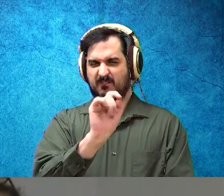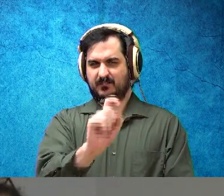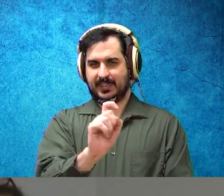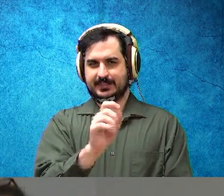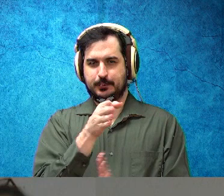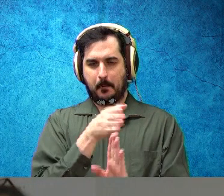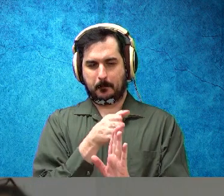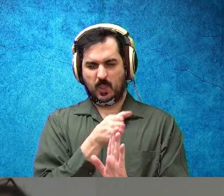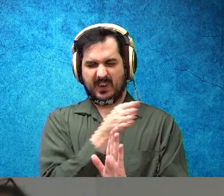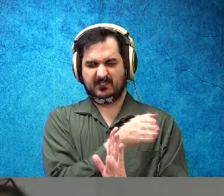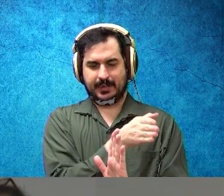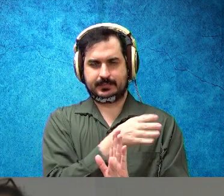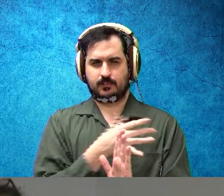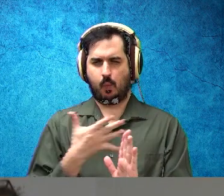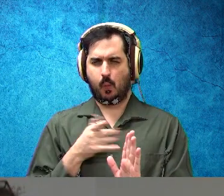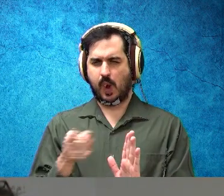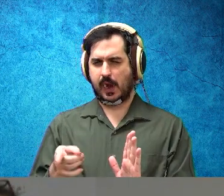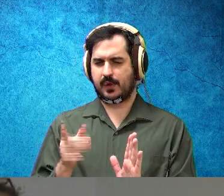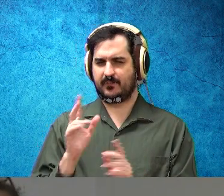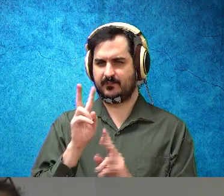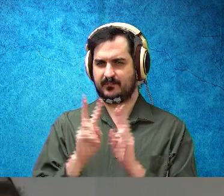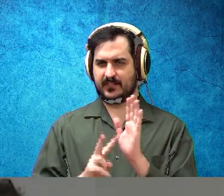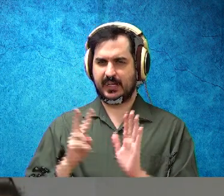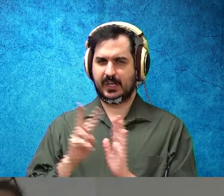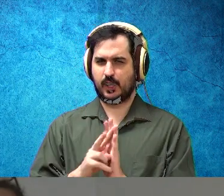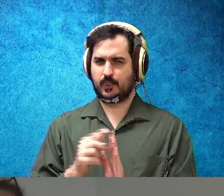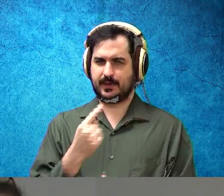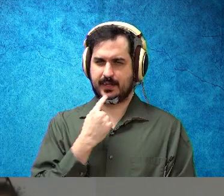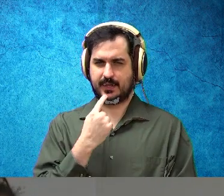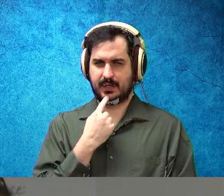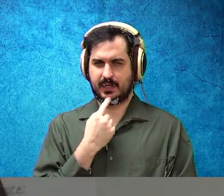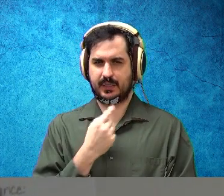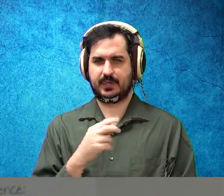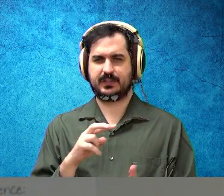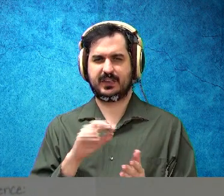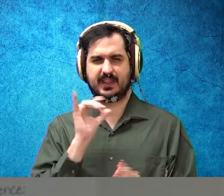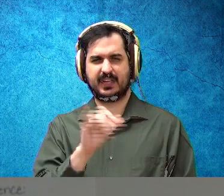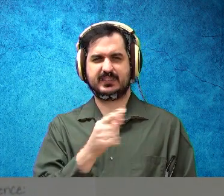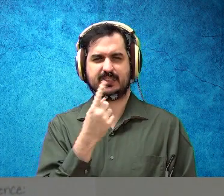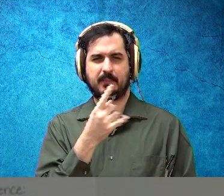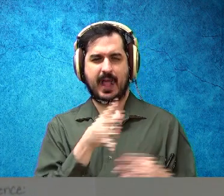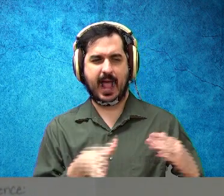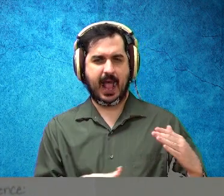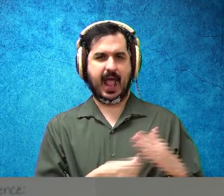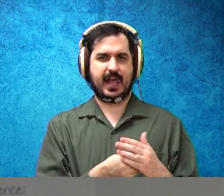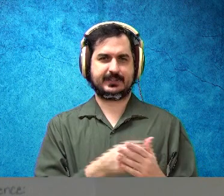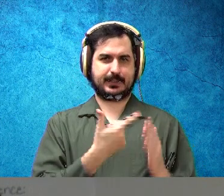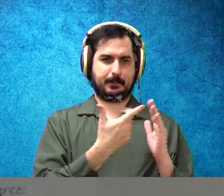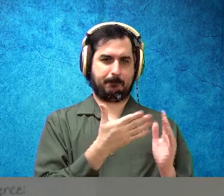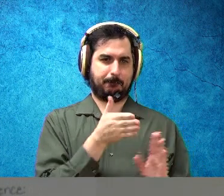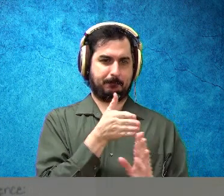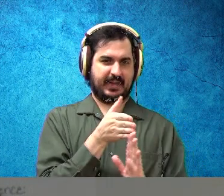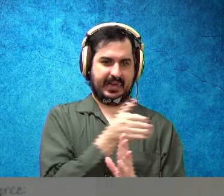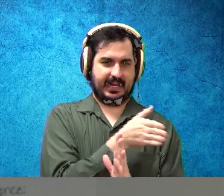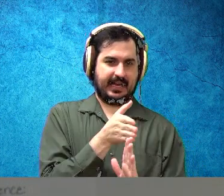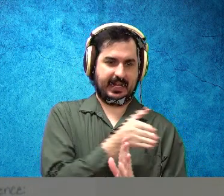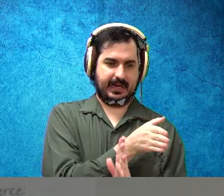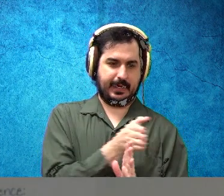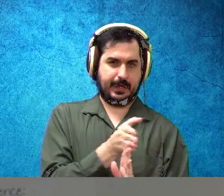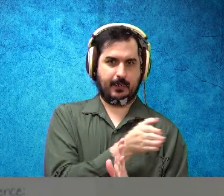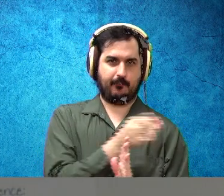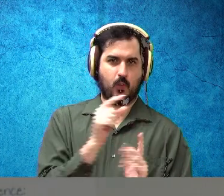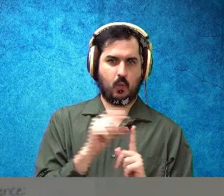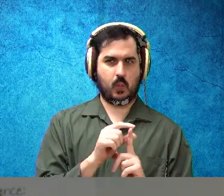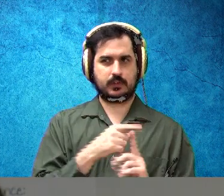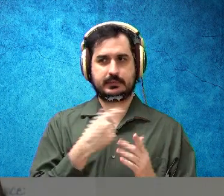Prefix, what did he say? There were letters that are affixes that are added to the beginning of the word that sometimes change the